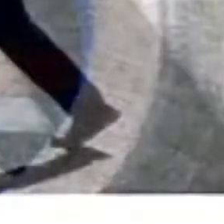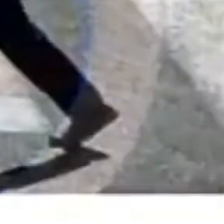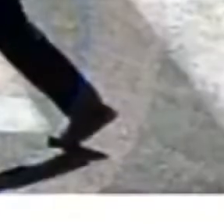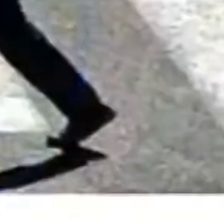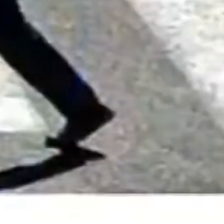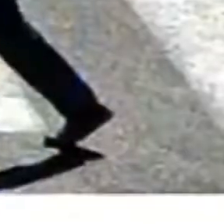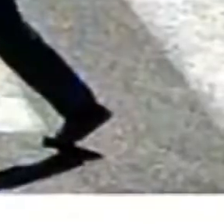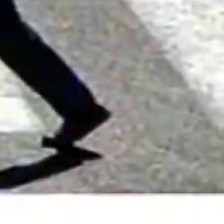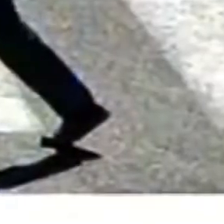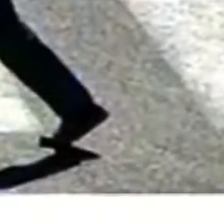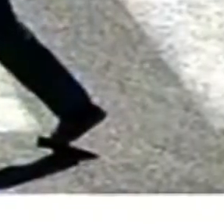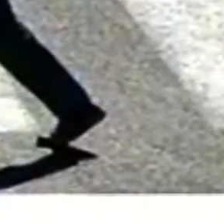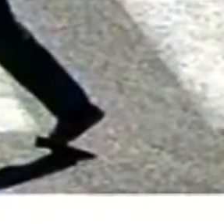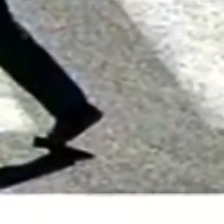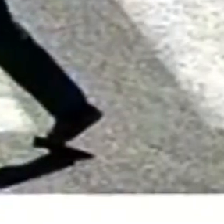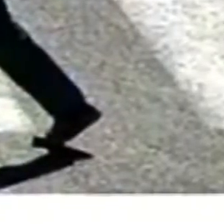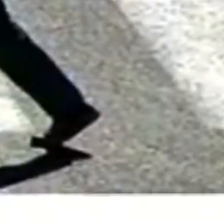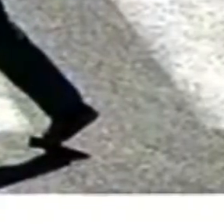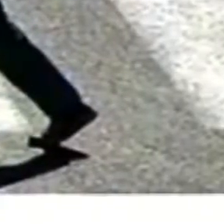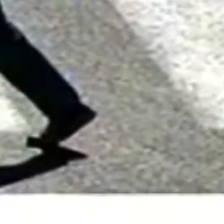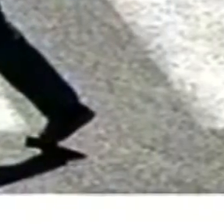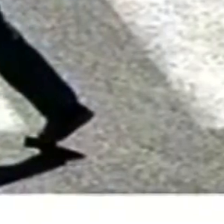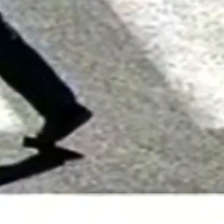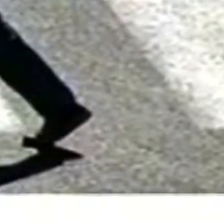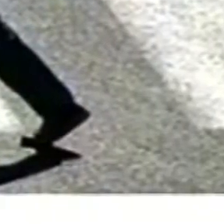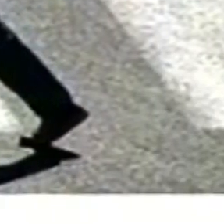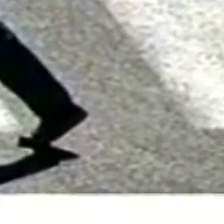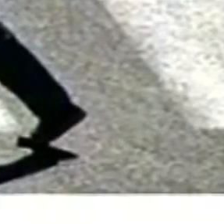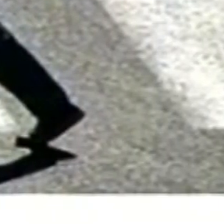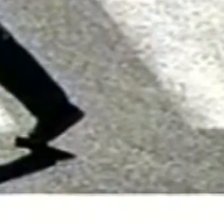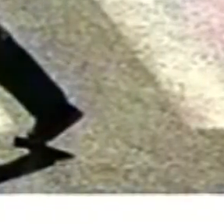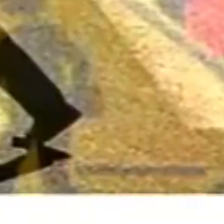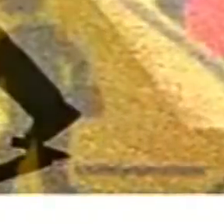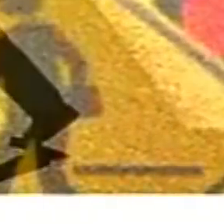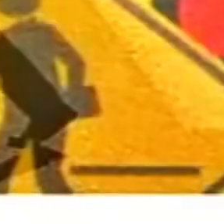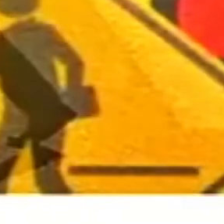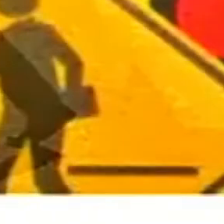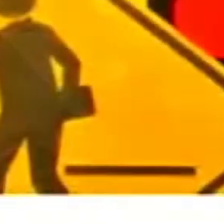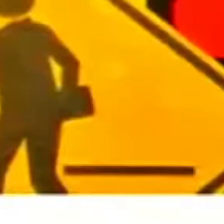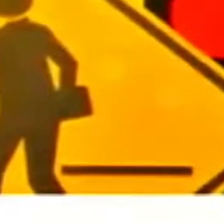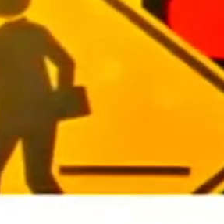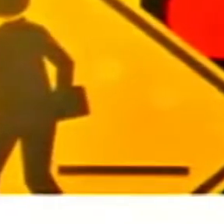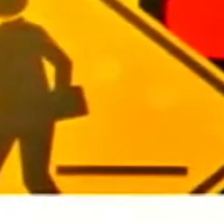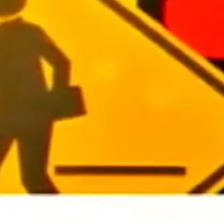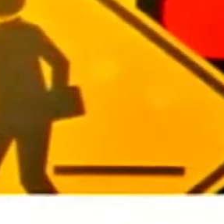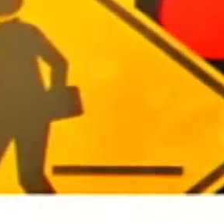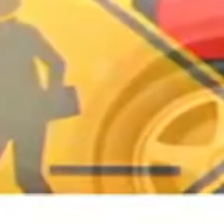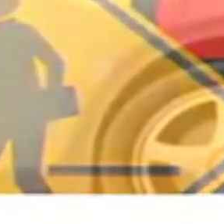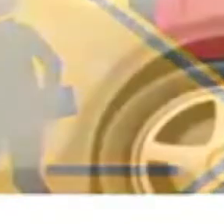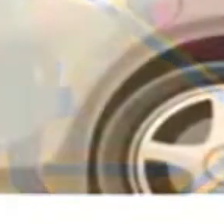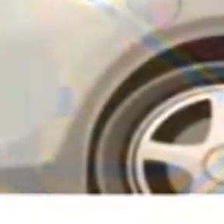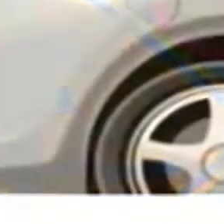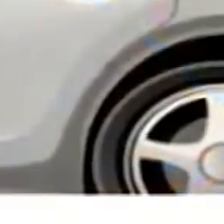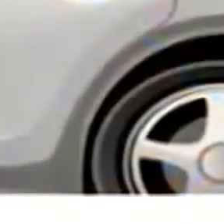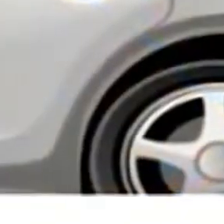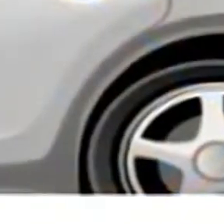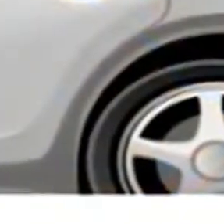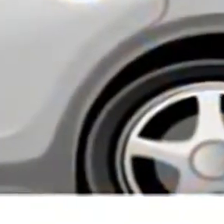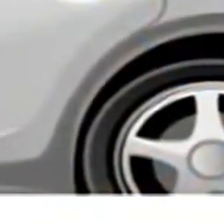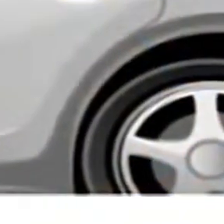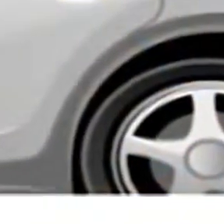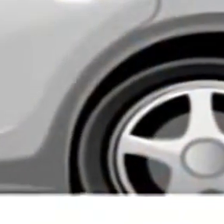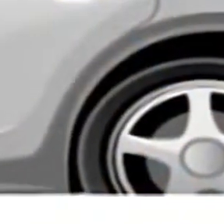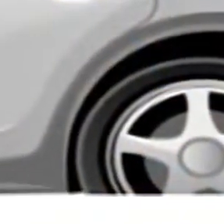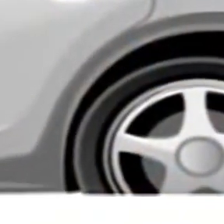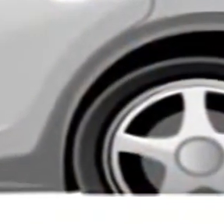and failure to use available pedestrian ways have been flagged by NTSA as the fatal 6 behaviors likely to lead to a fatal crash and